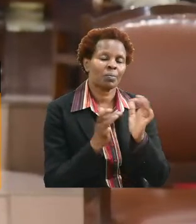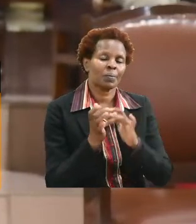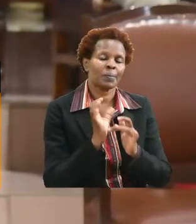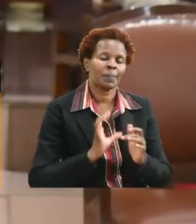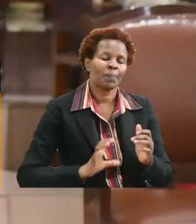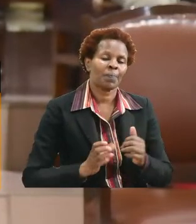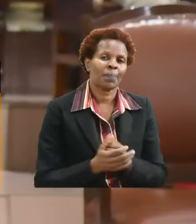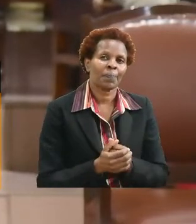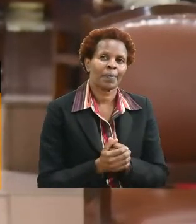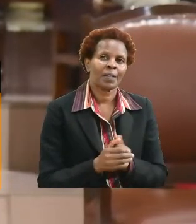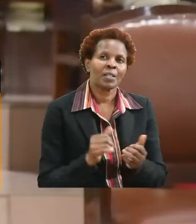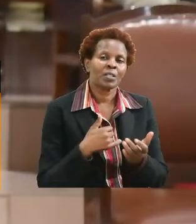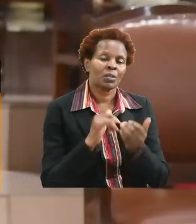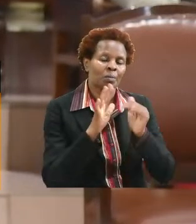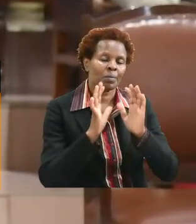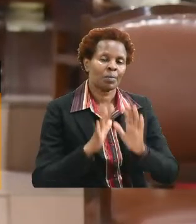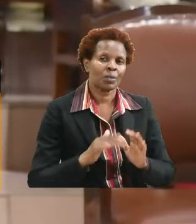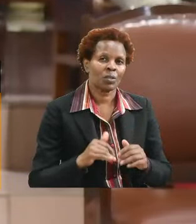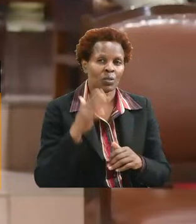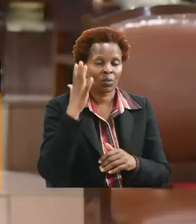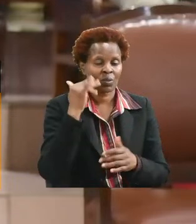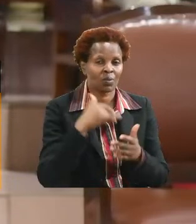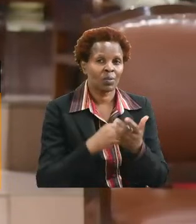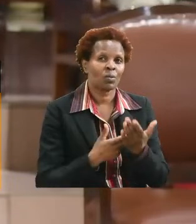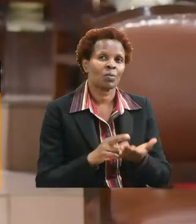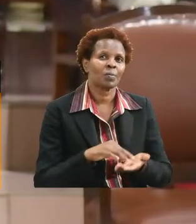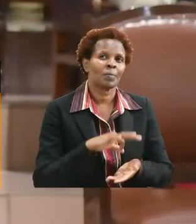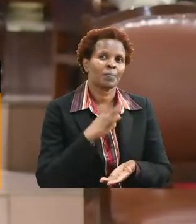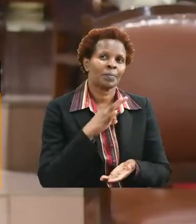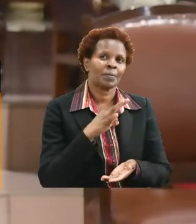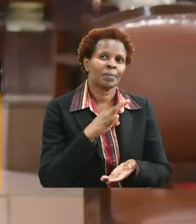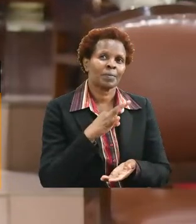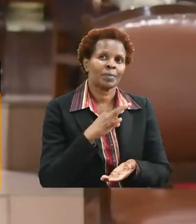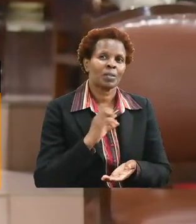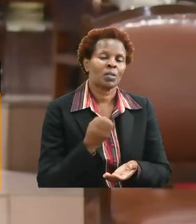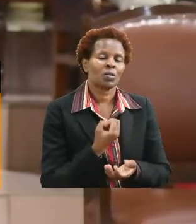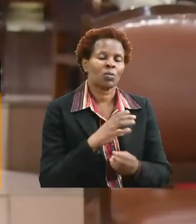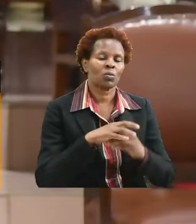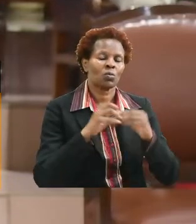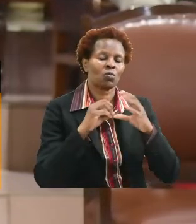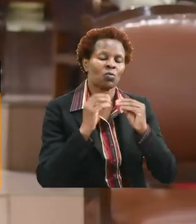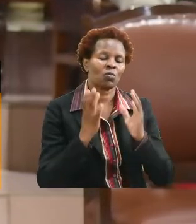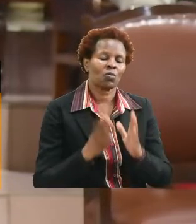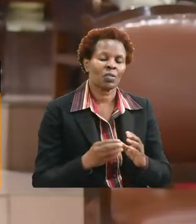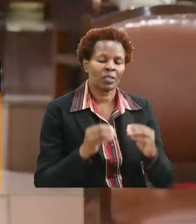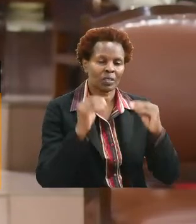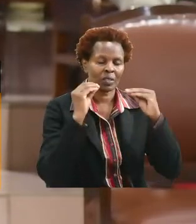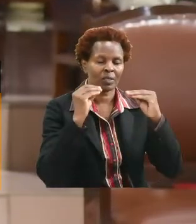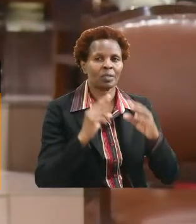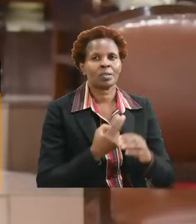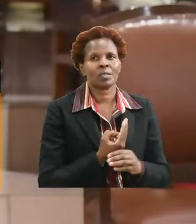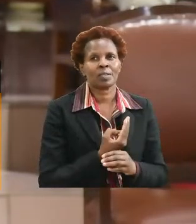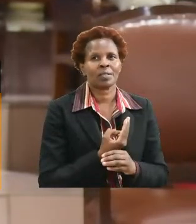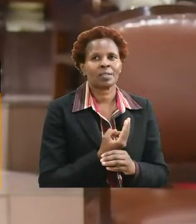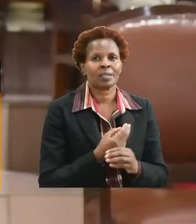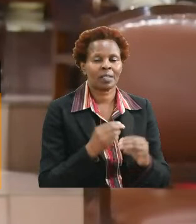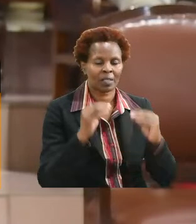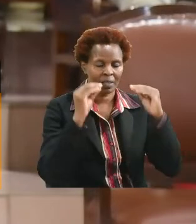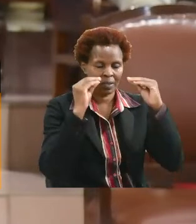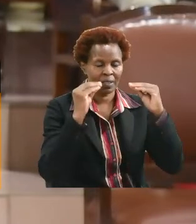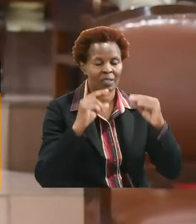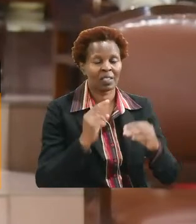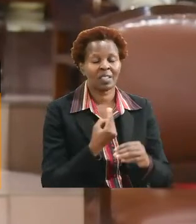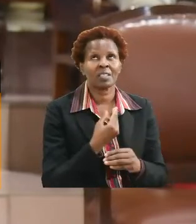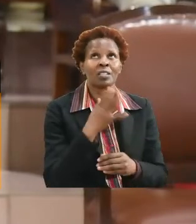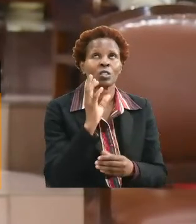It's also important to note that the Holy Spirit, our Comforter, teaches us. He teaches us the will